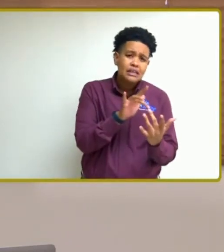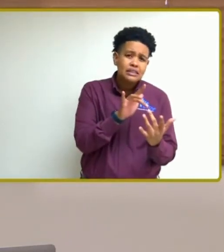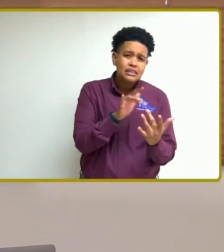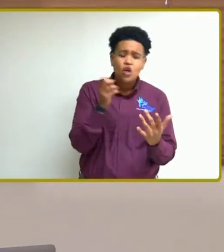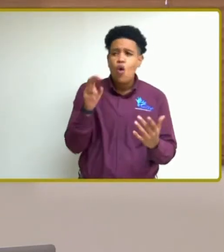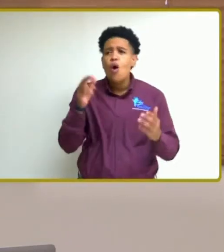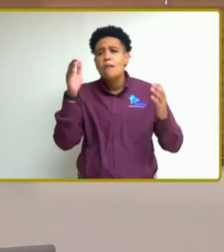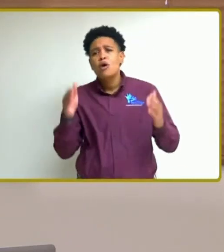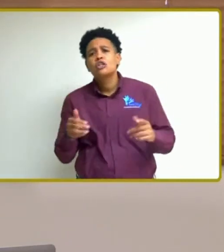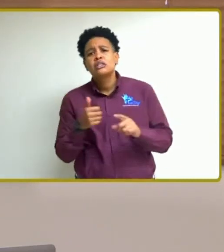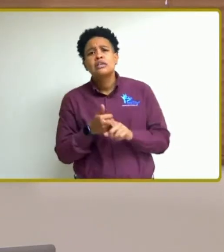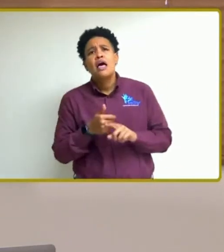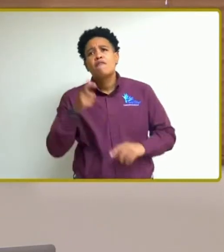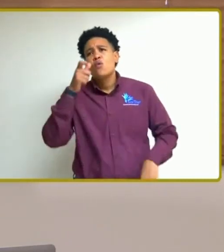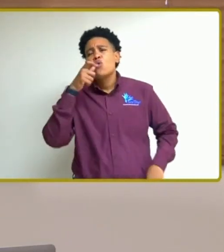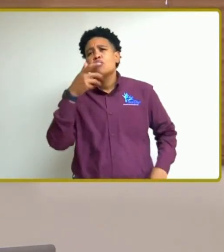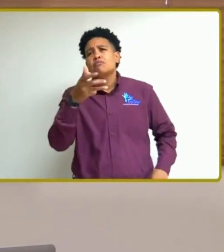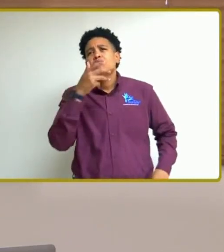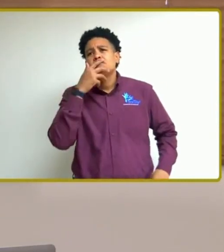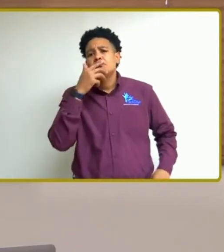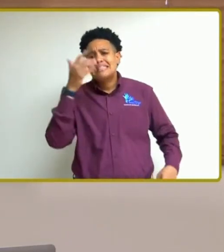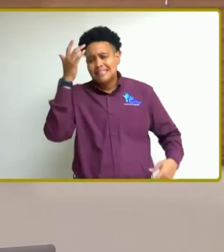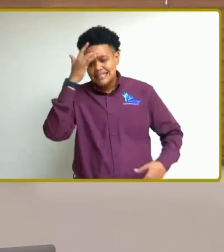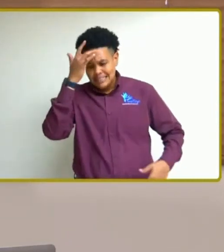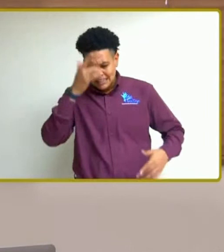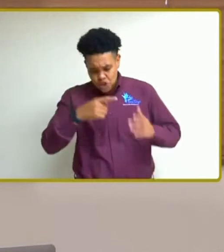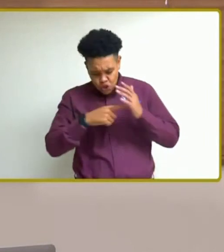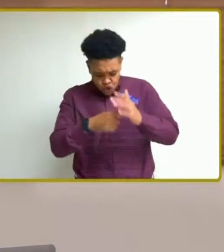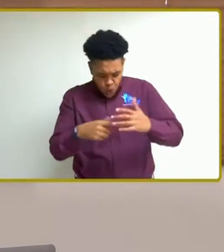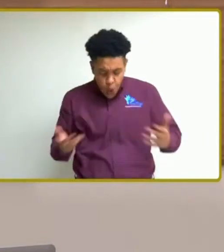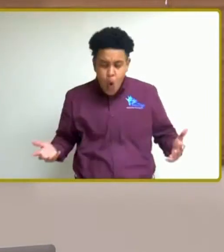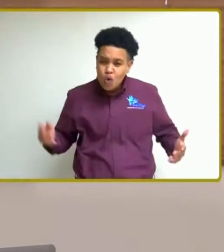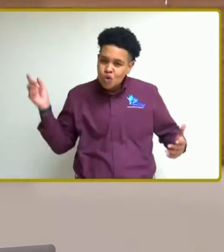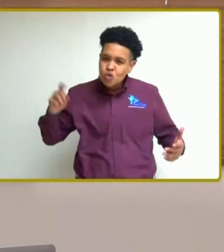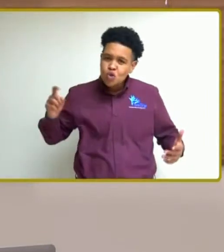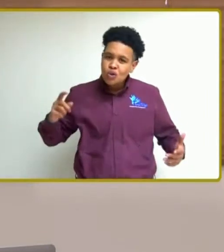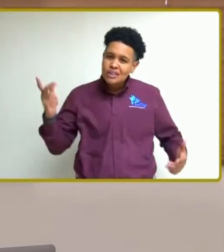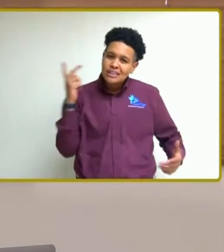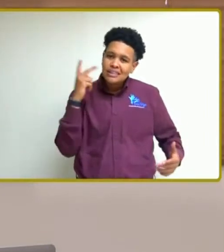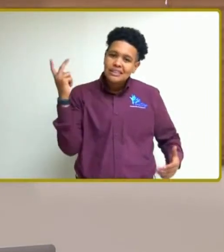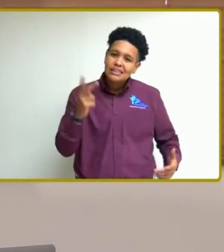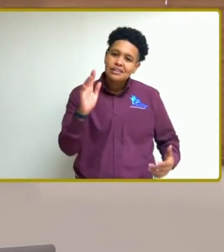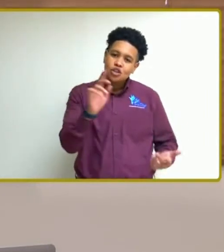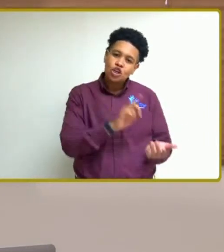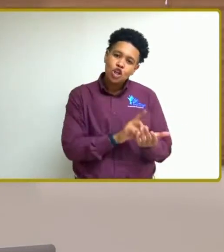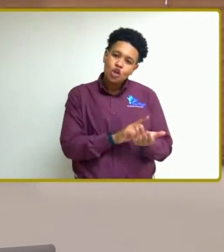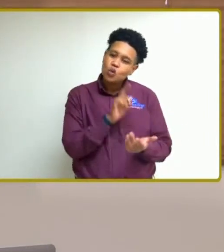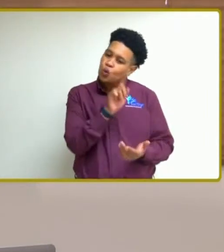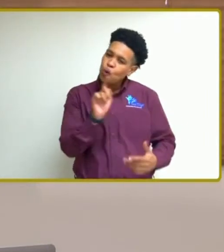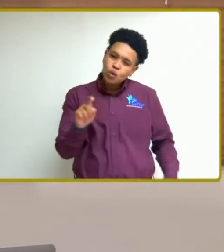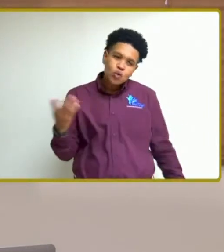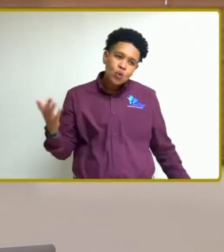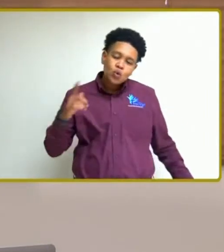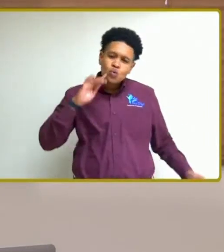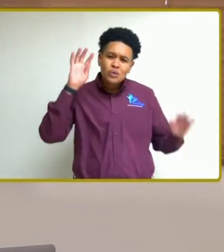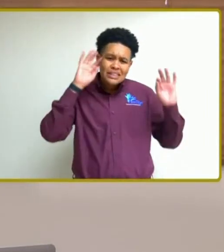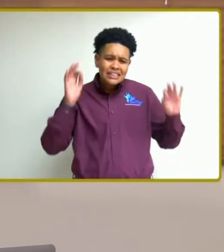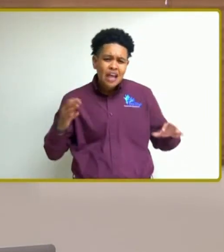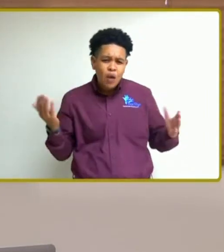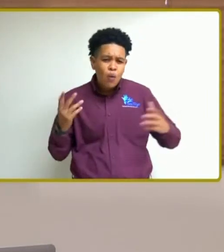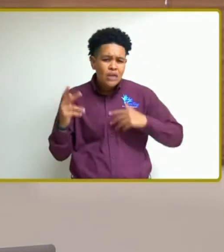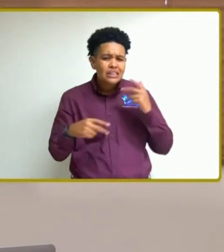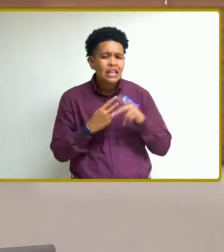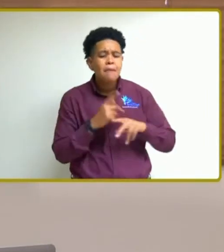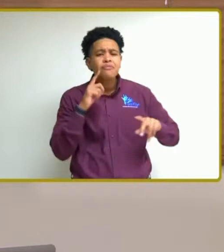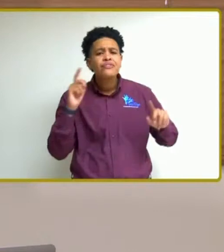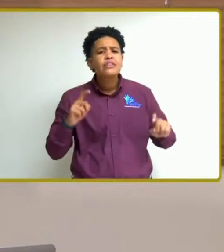or persons that are symptomatic should be seeing their doctor to decide what type of